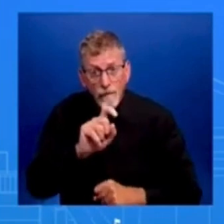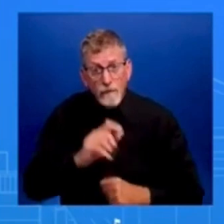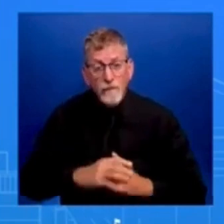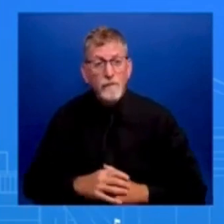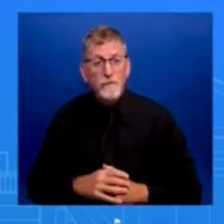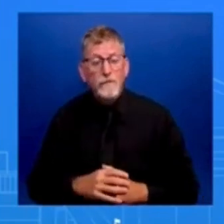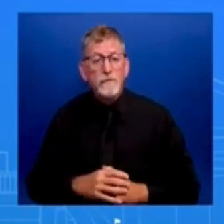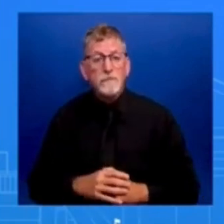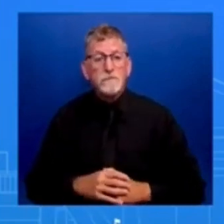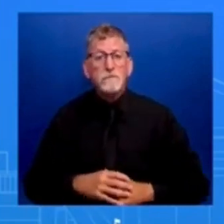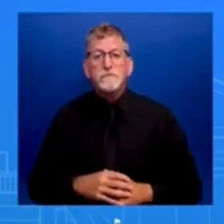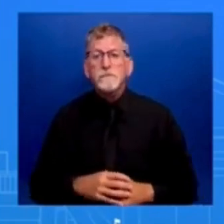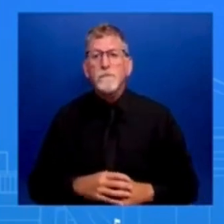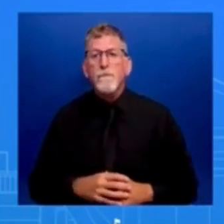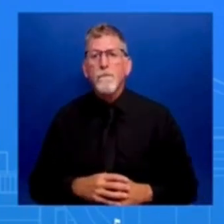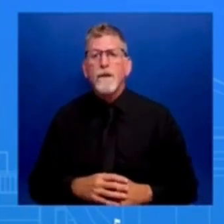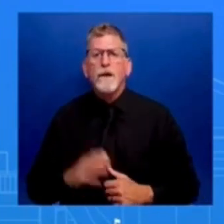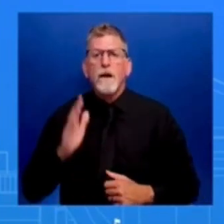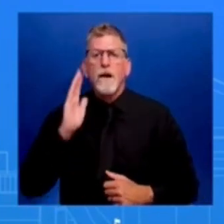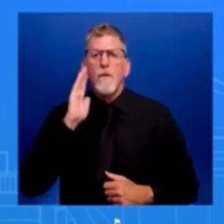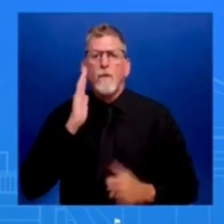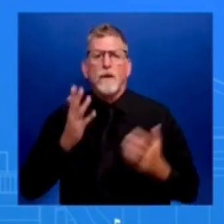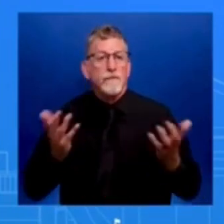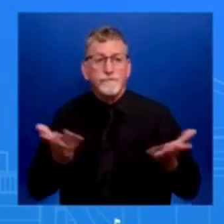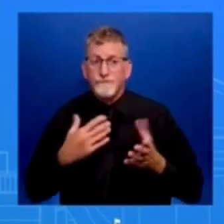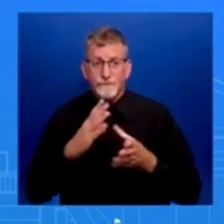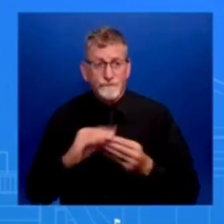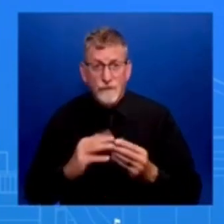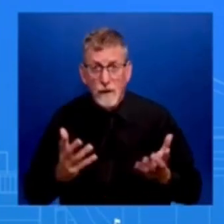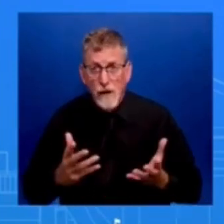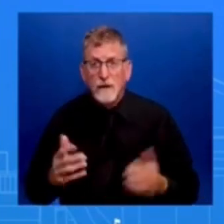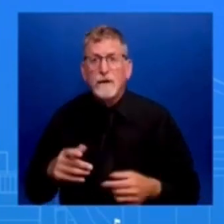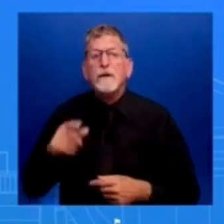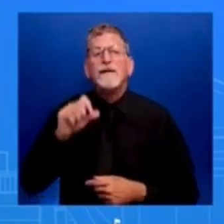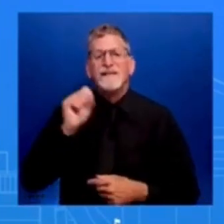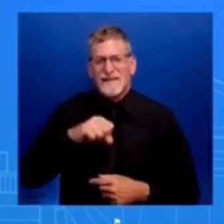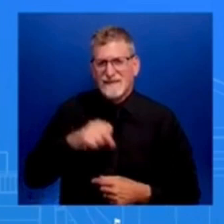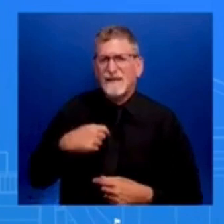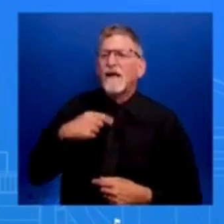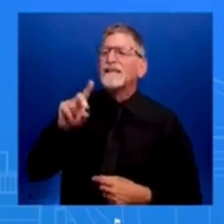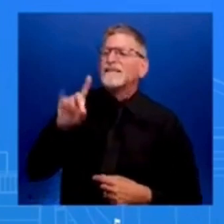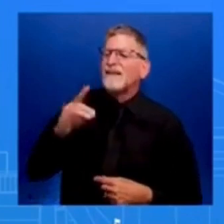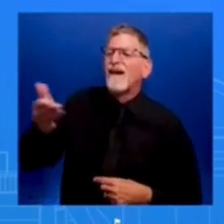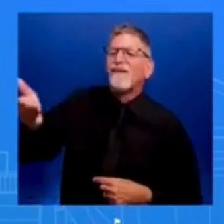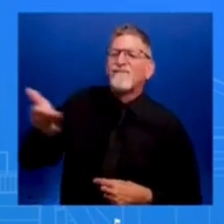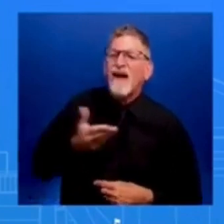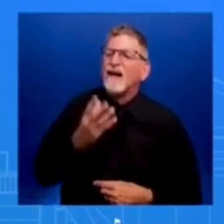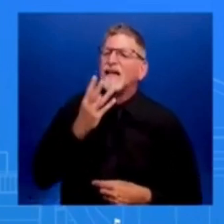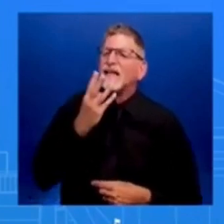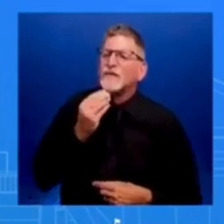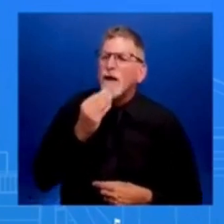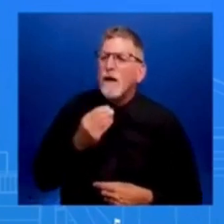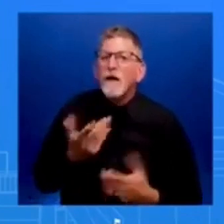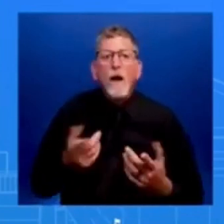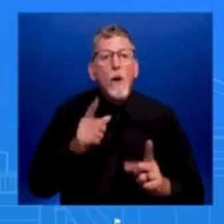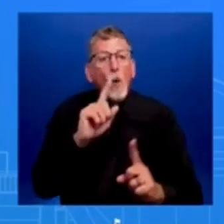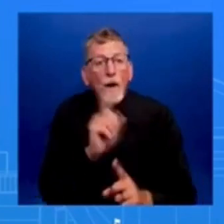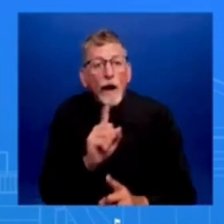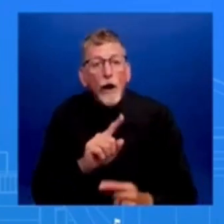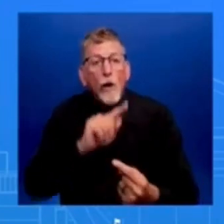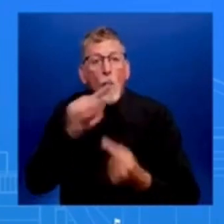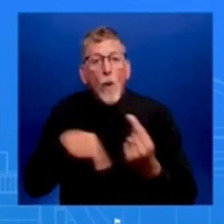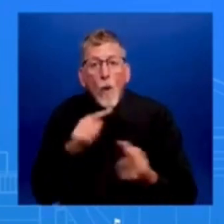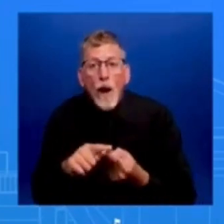what that's going to look like, the timing. I don't have anything else to share beyond that. Beyond what we have said last week and continue to say after